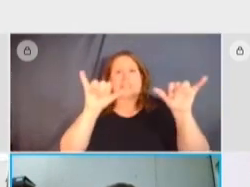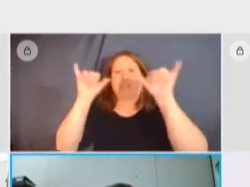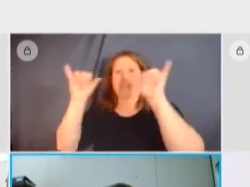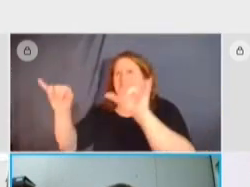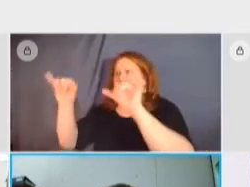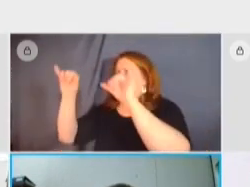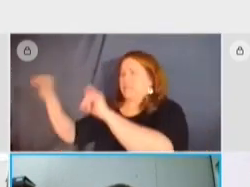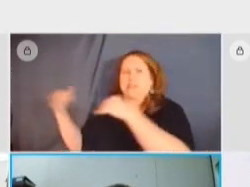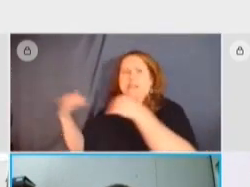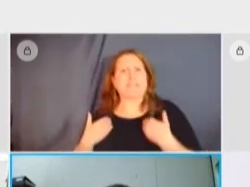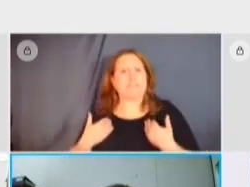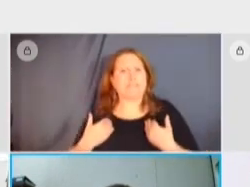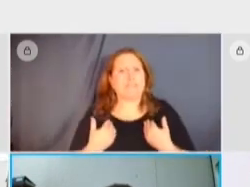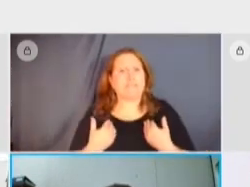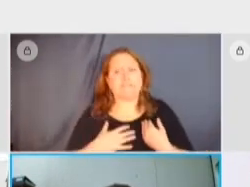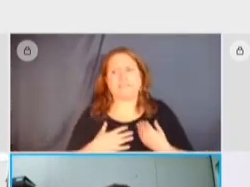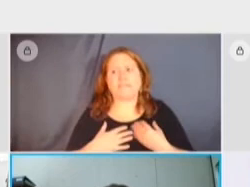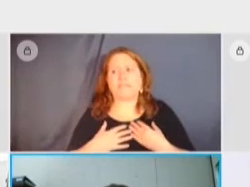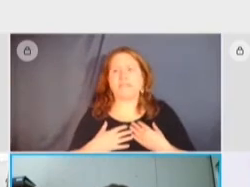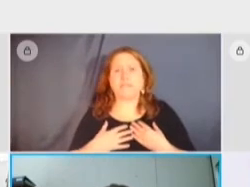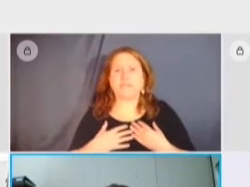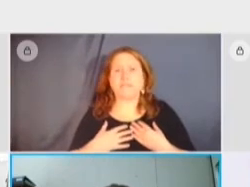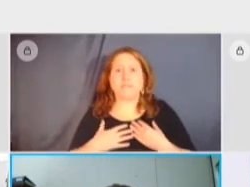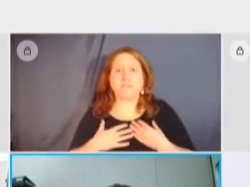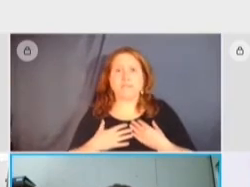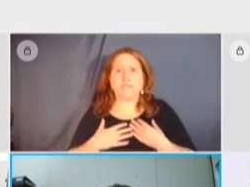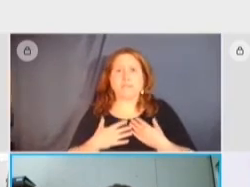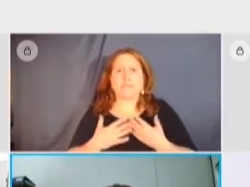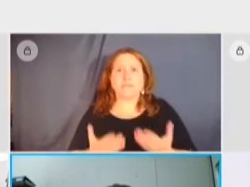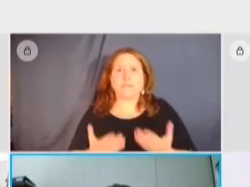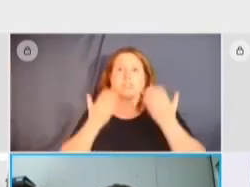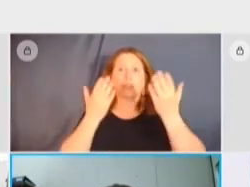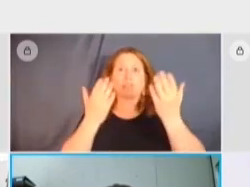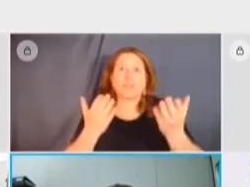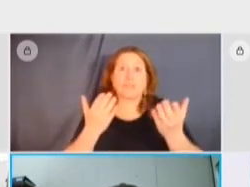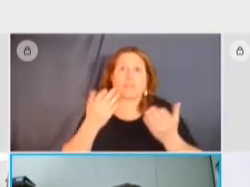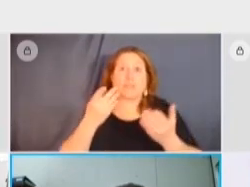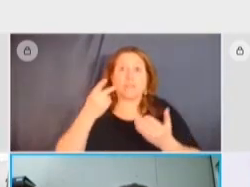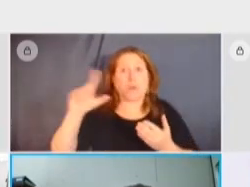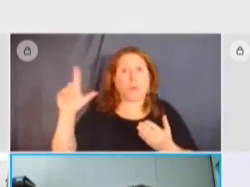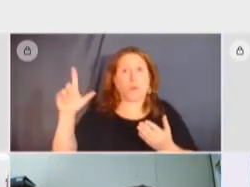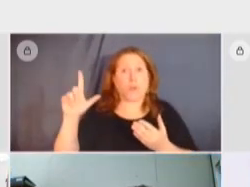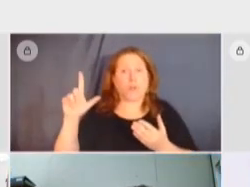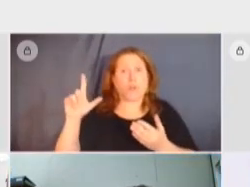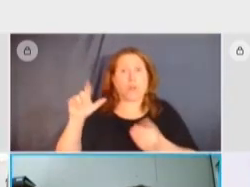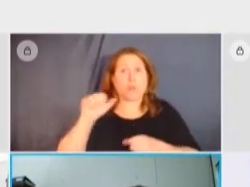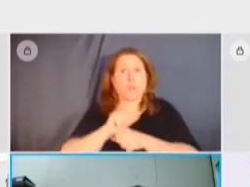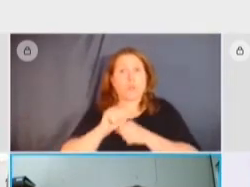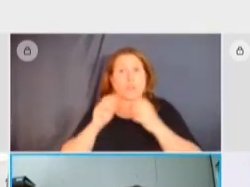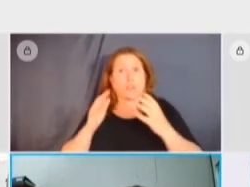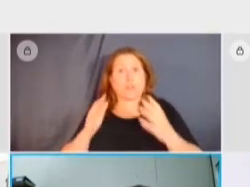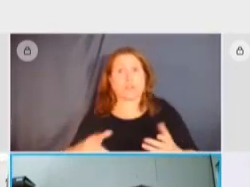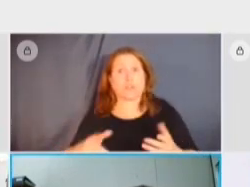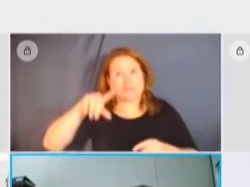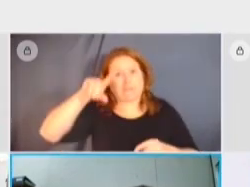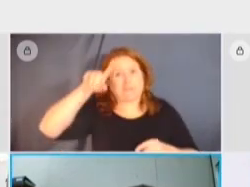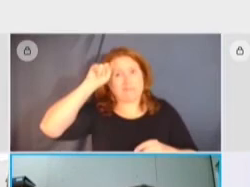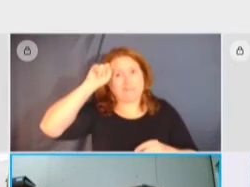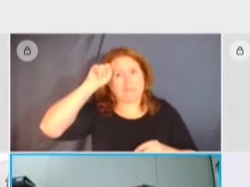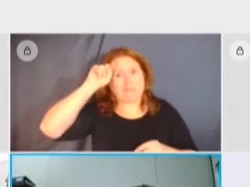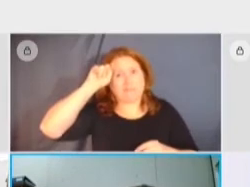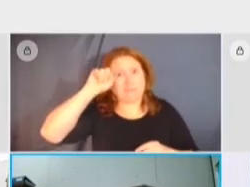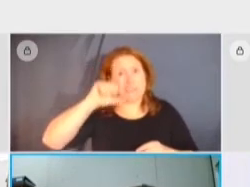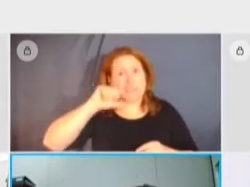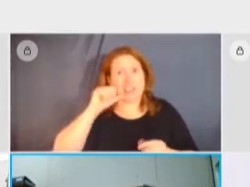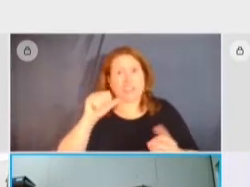the poll worker, and then if the poll worker thinks that the signature does not match, they have